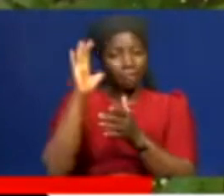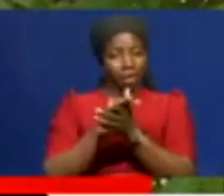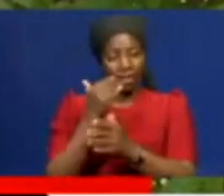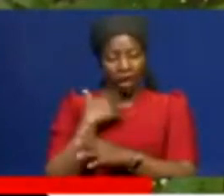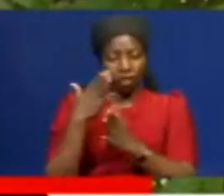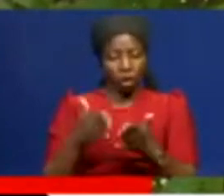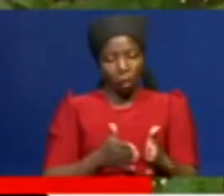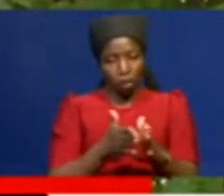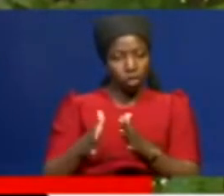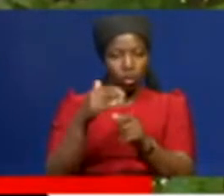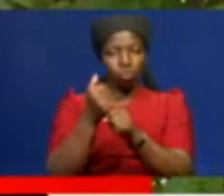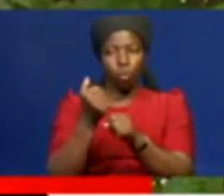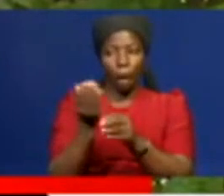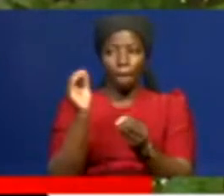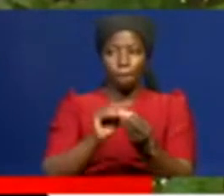So